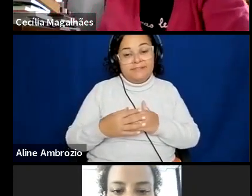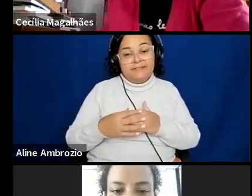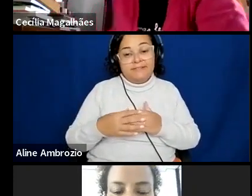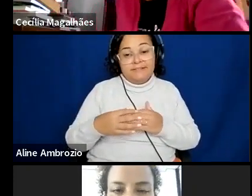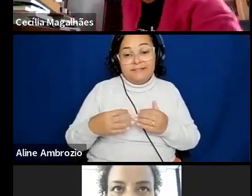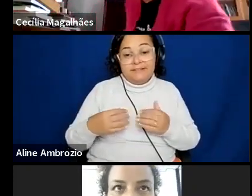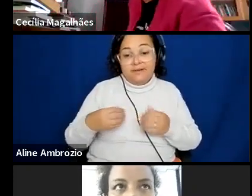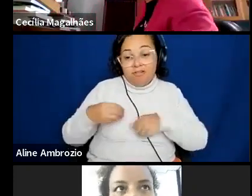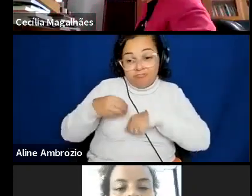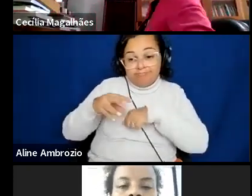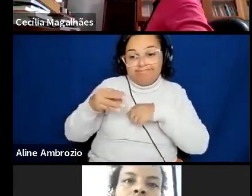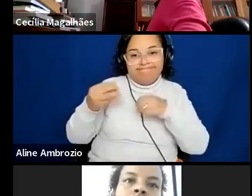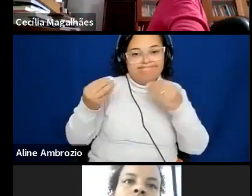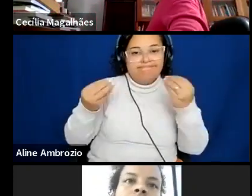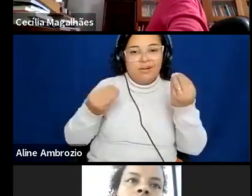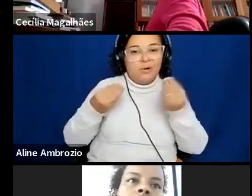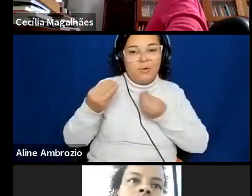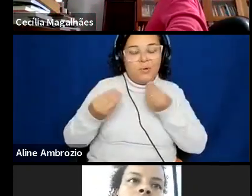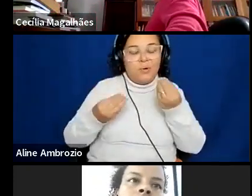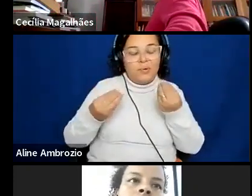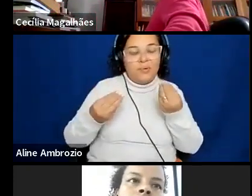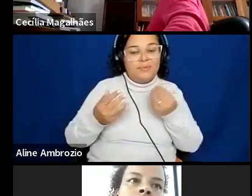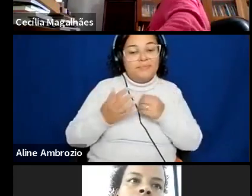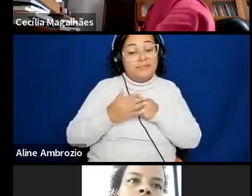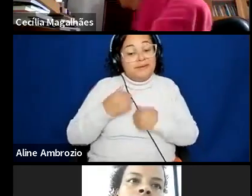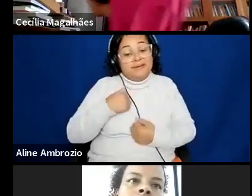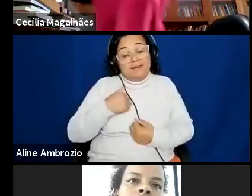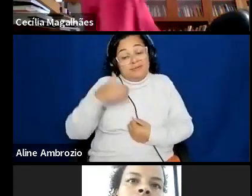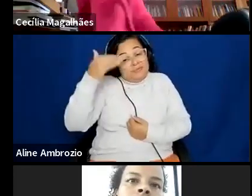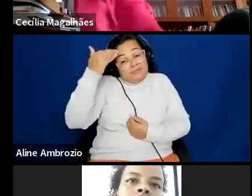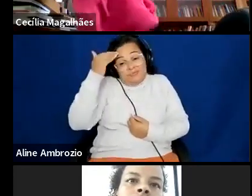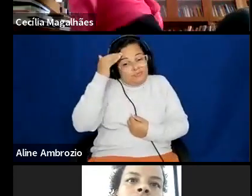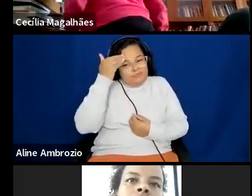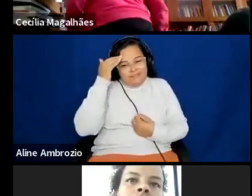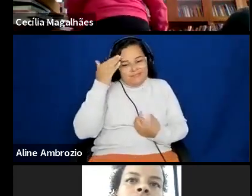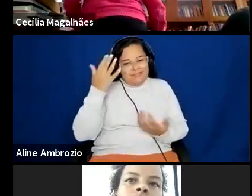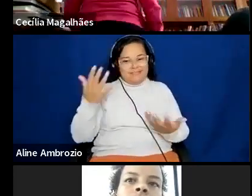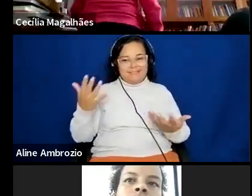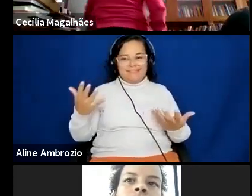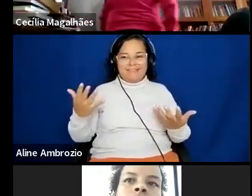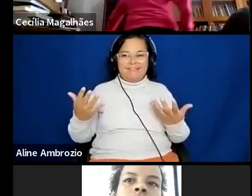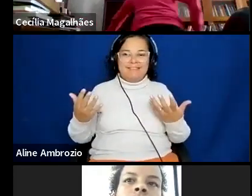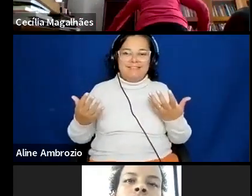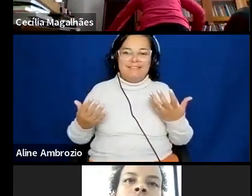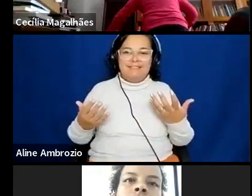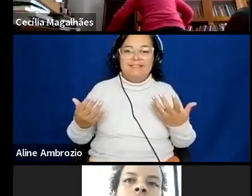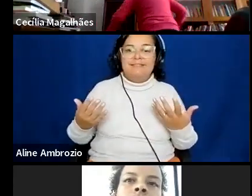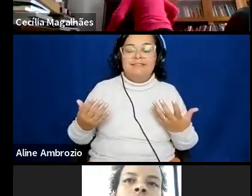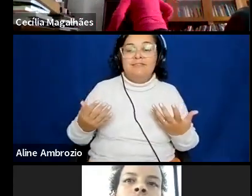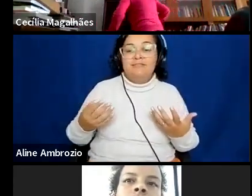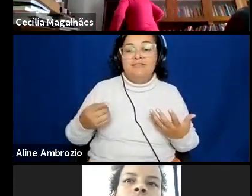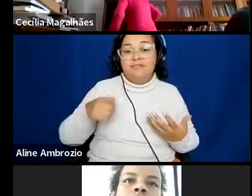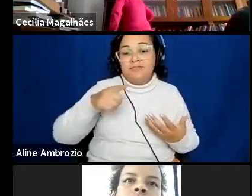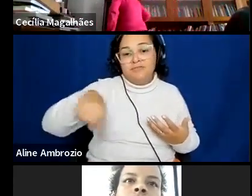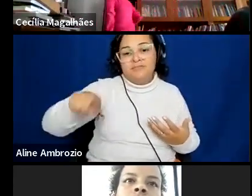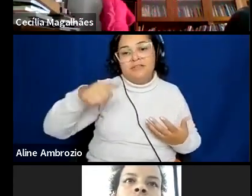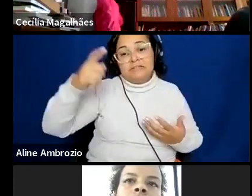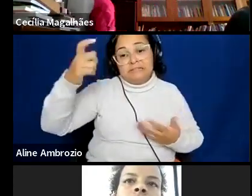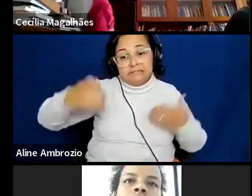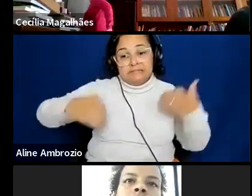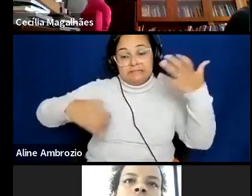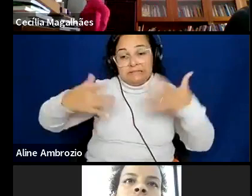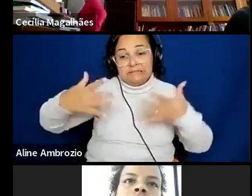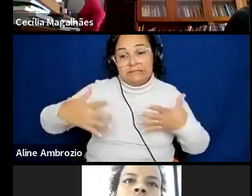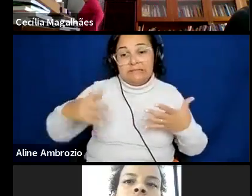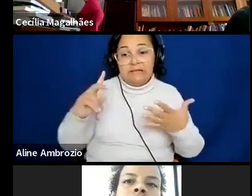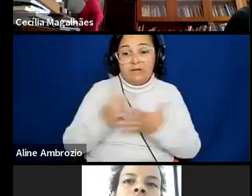not aware of the concrete situation on the ground. But this is first of all,